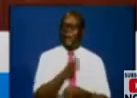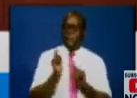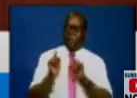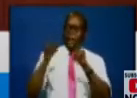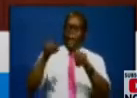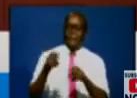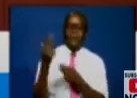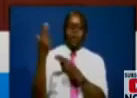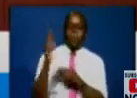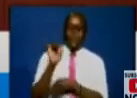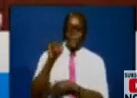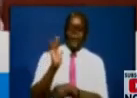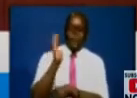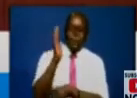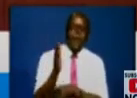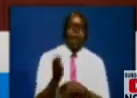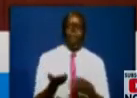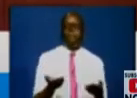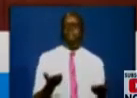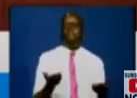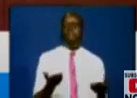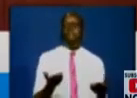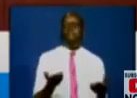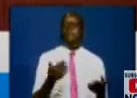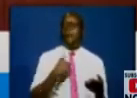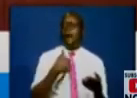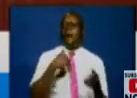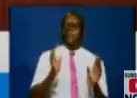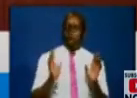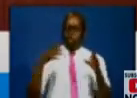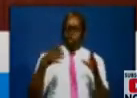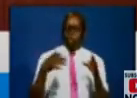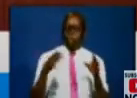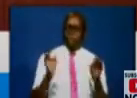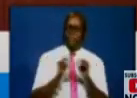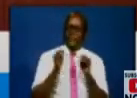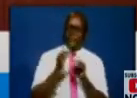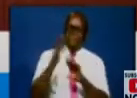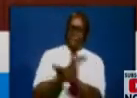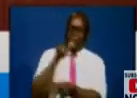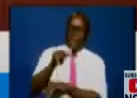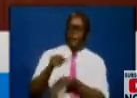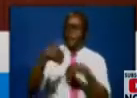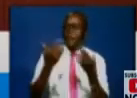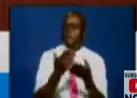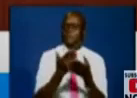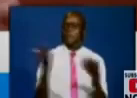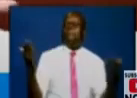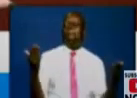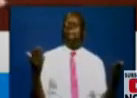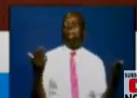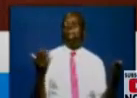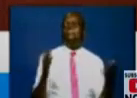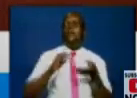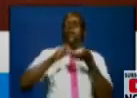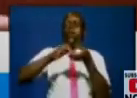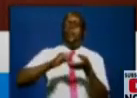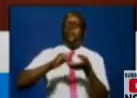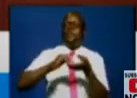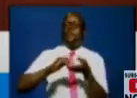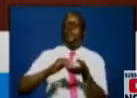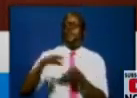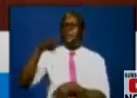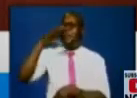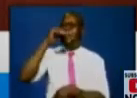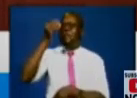hoping that we are going to perhaps have a kamkunji before this, or perhaps have some sort of collaboration. Mr.